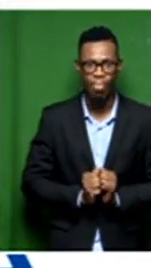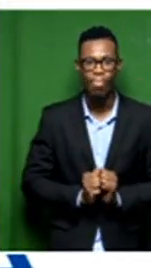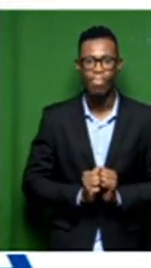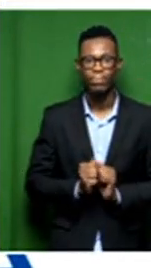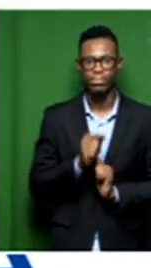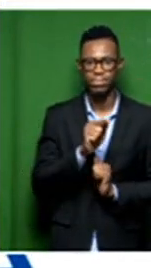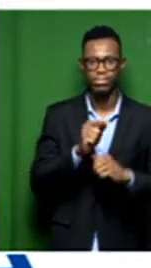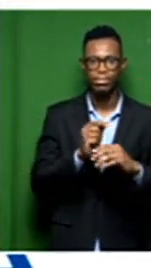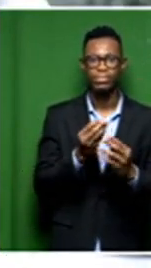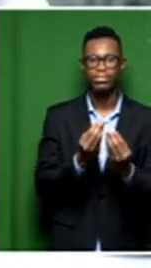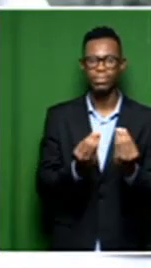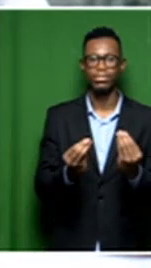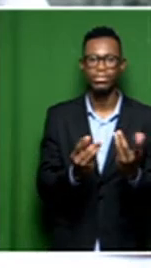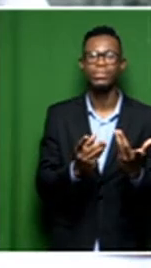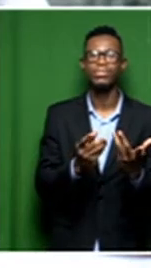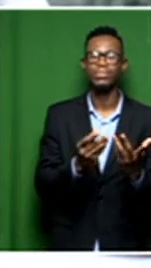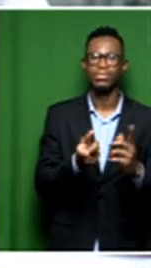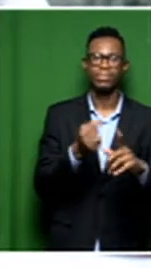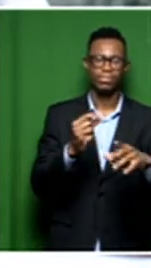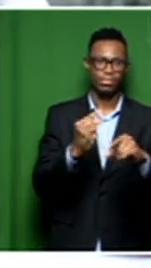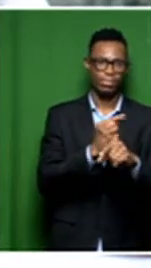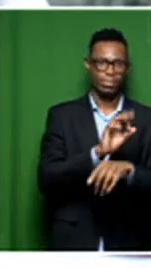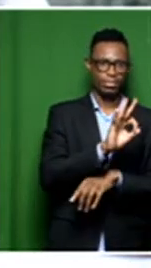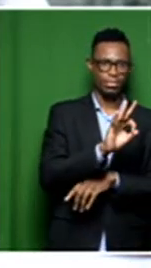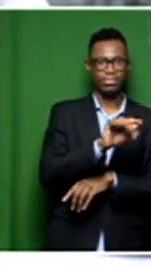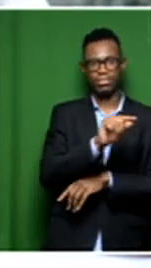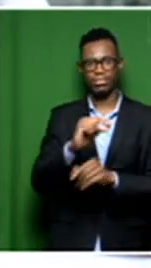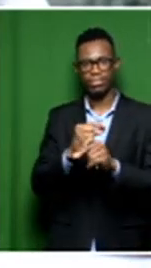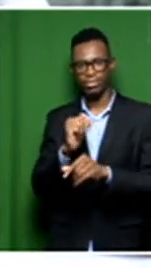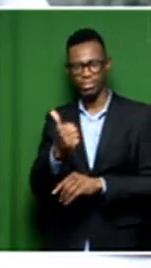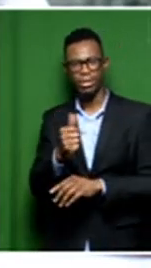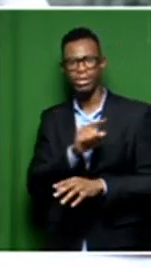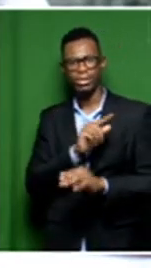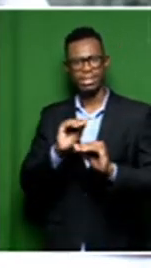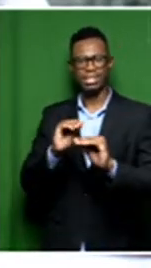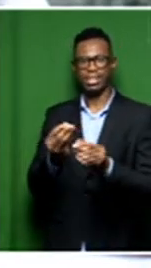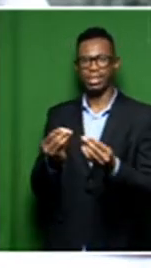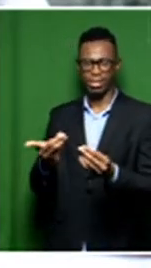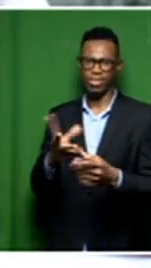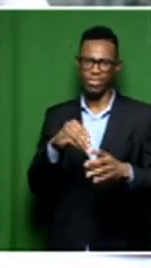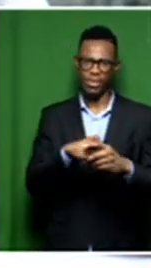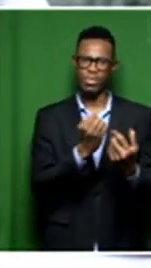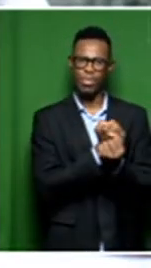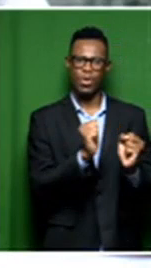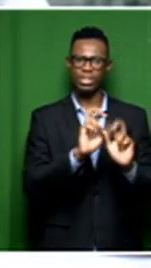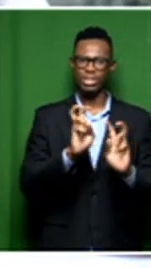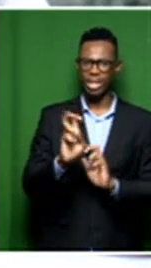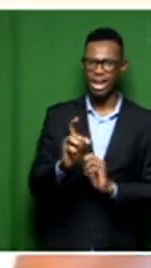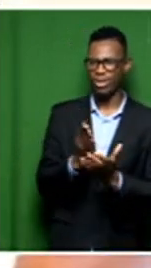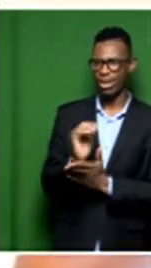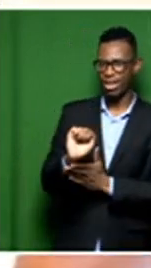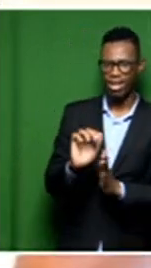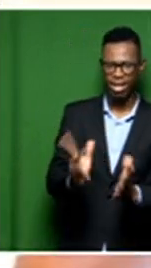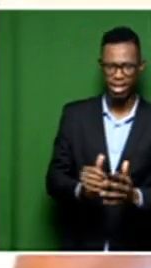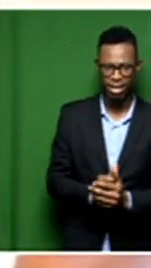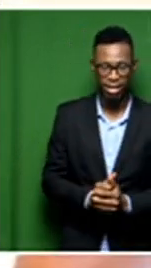to 6 on children's rights and how to participate in a democracy. This will also help South African